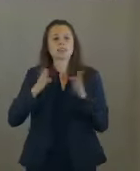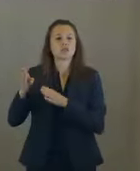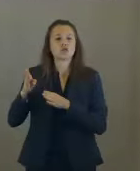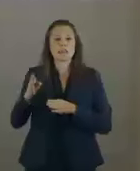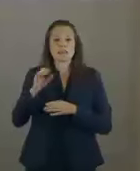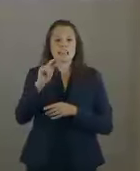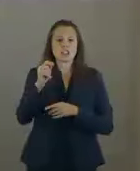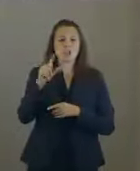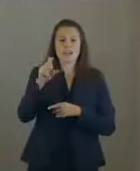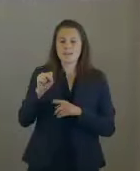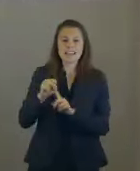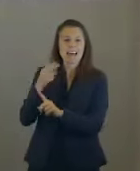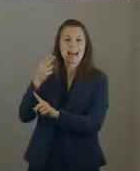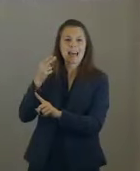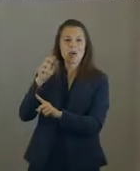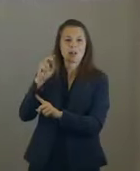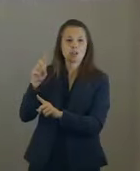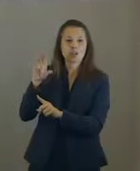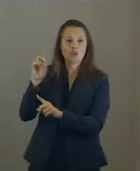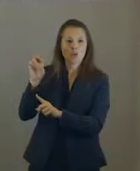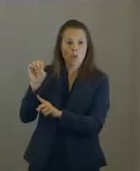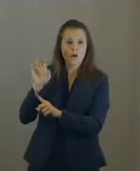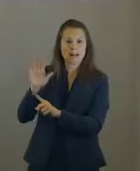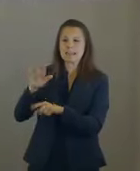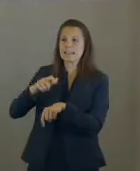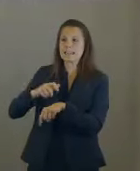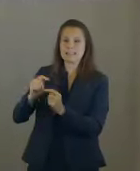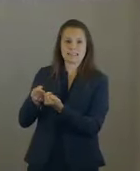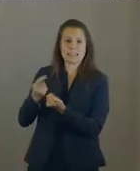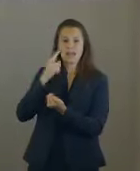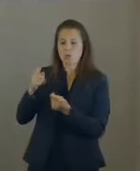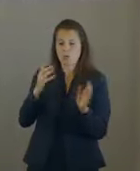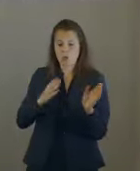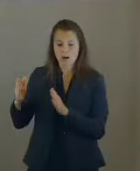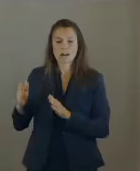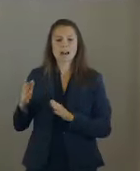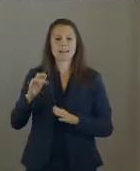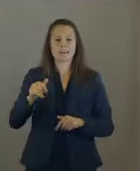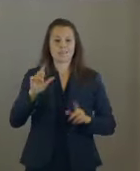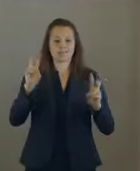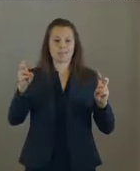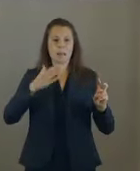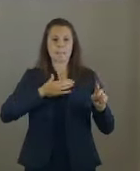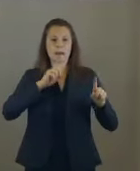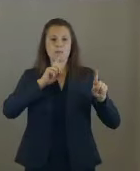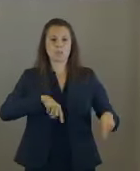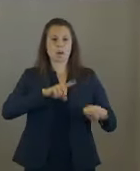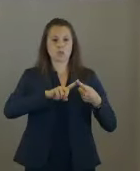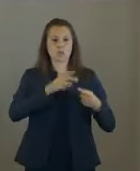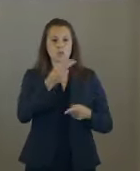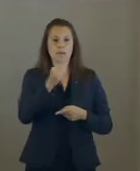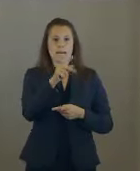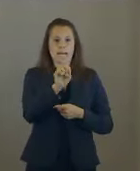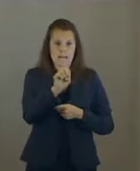Public Information, Harold Core, and his team for their work on organizing the several My Response to Hate events throughout